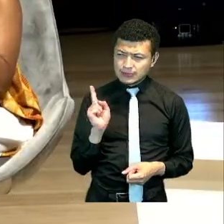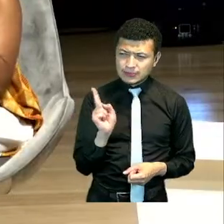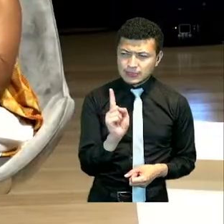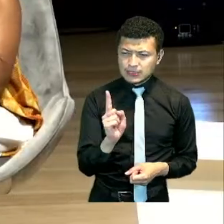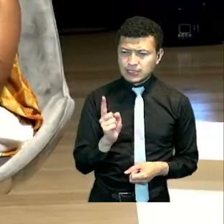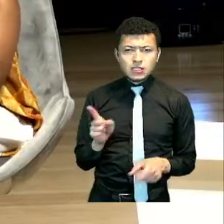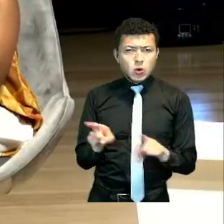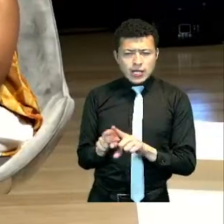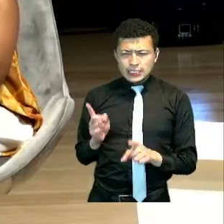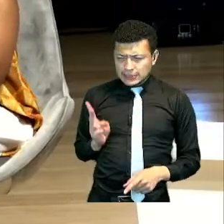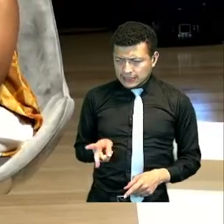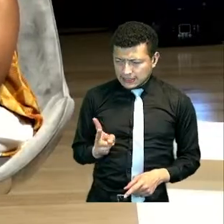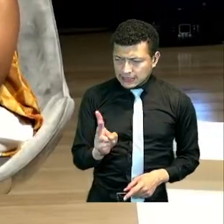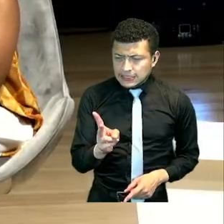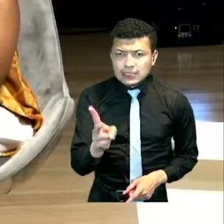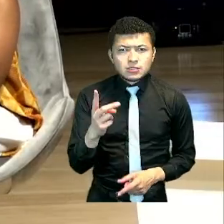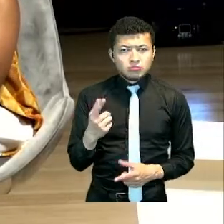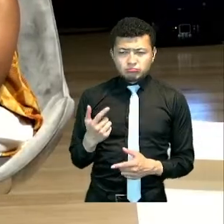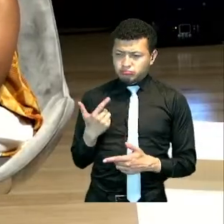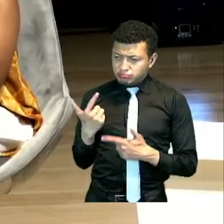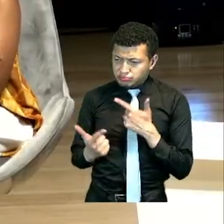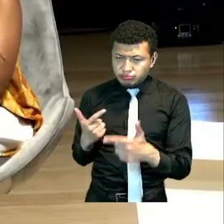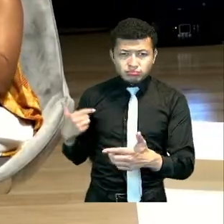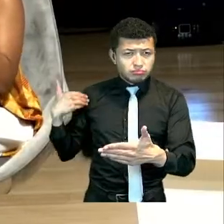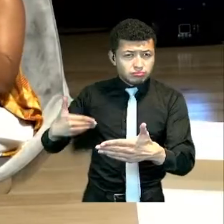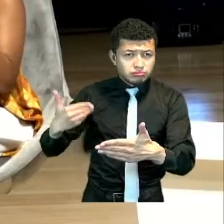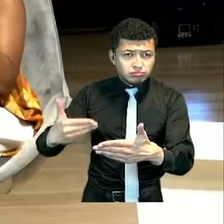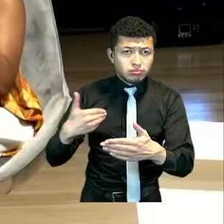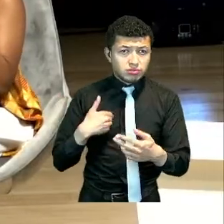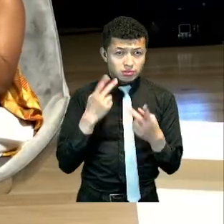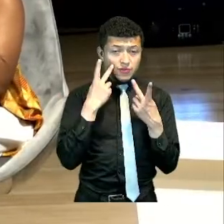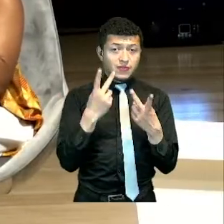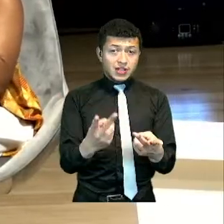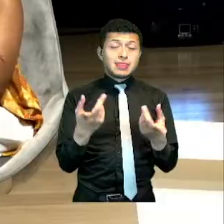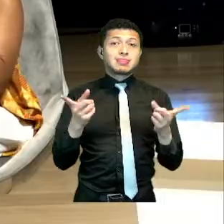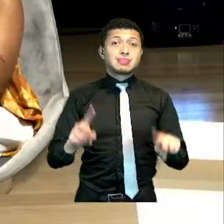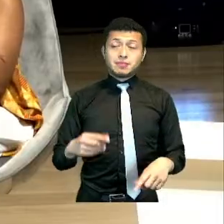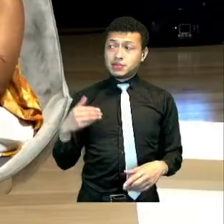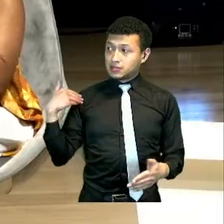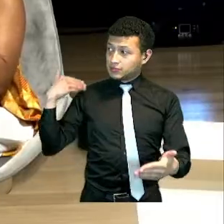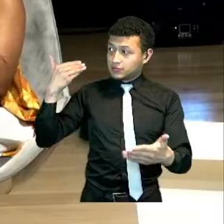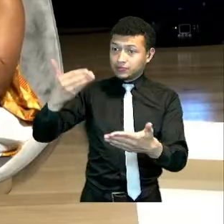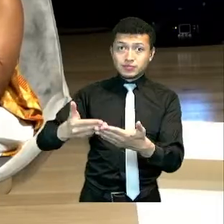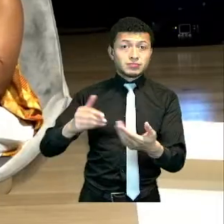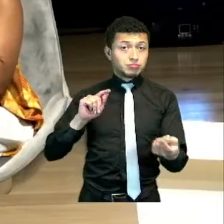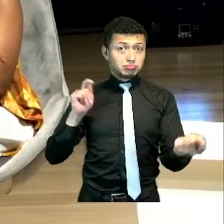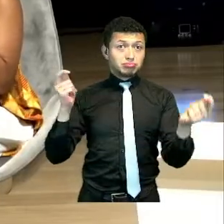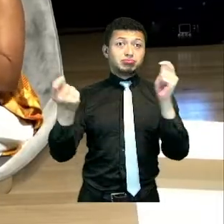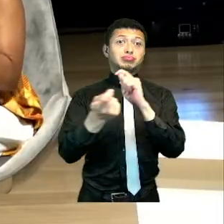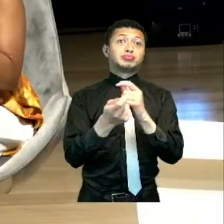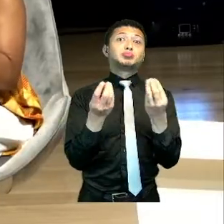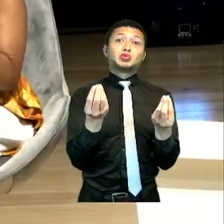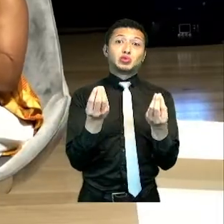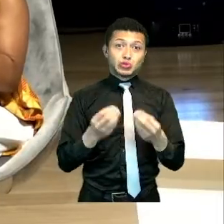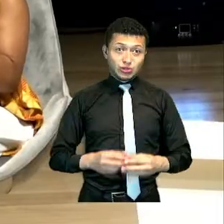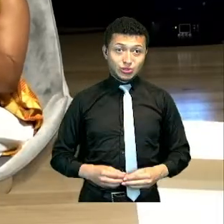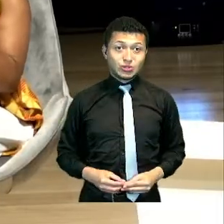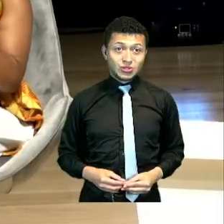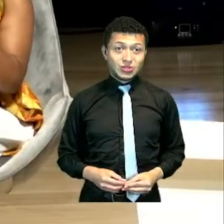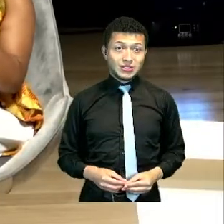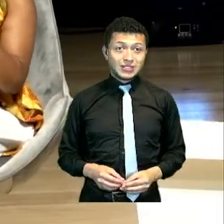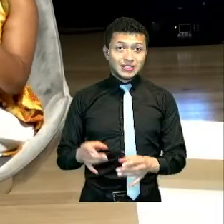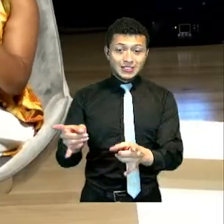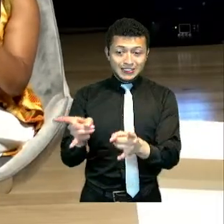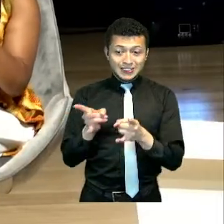all these loving faces that I'm sure have treaded for a long way in this path. And